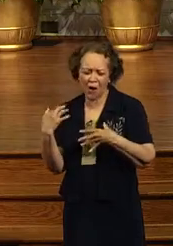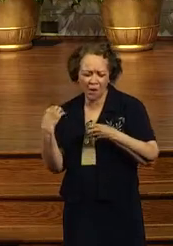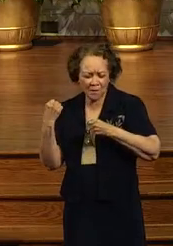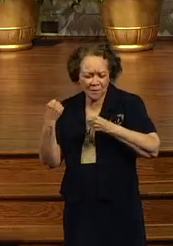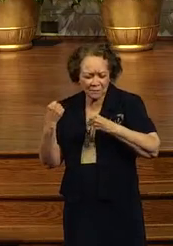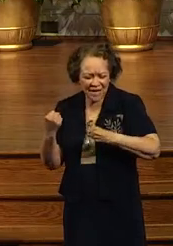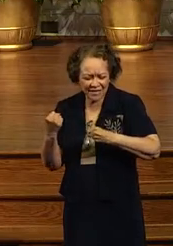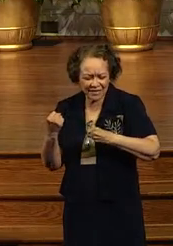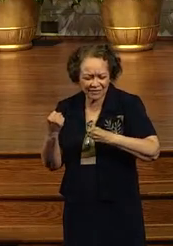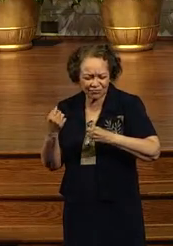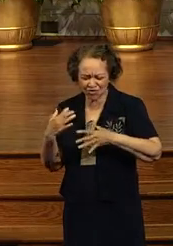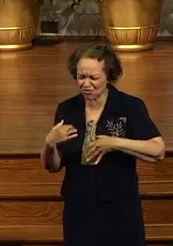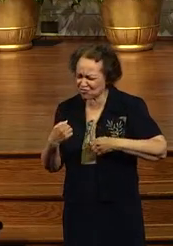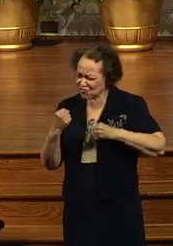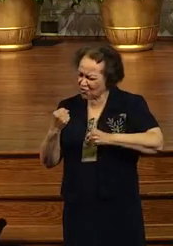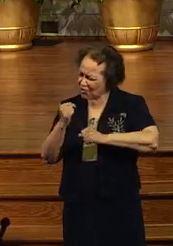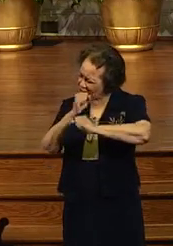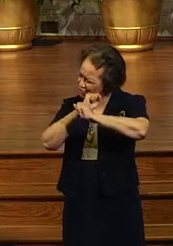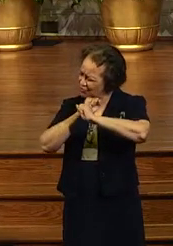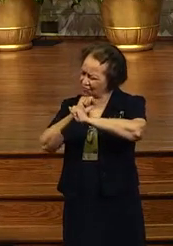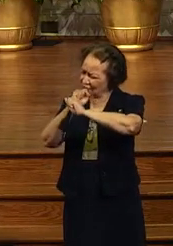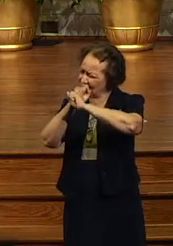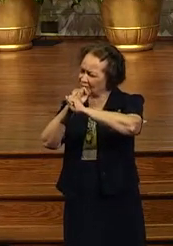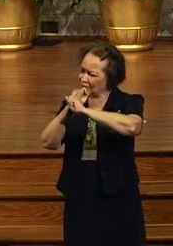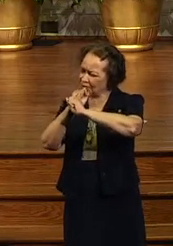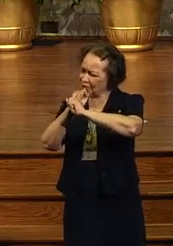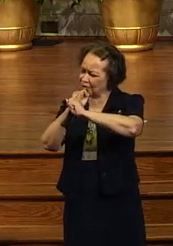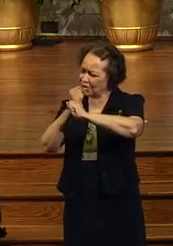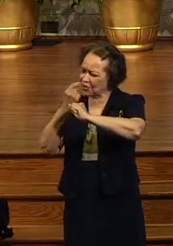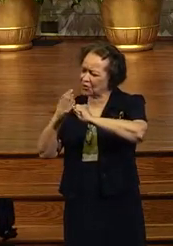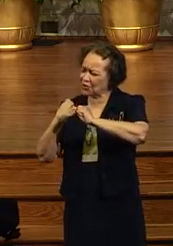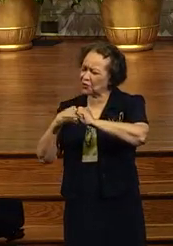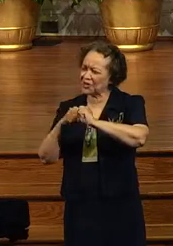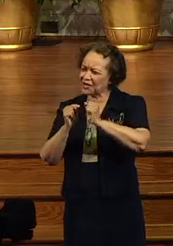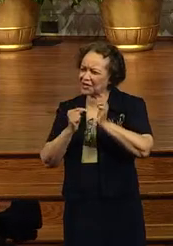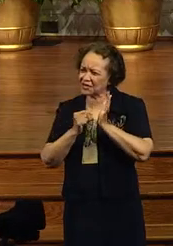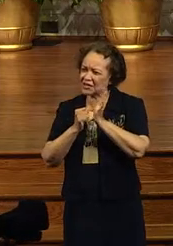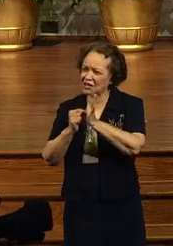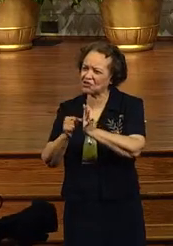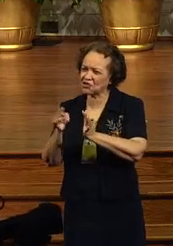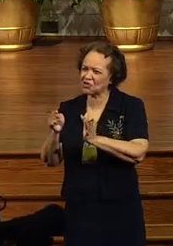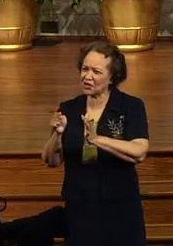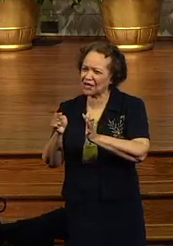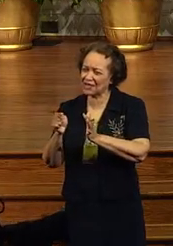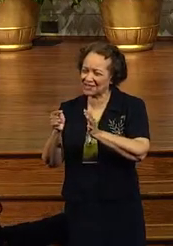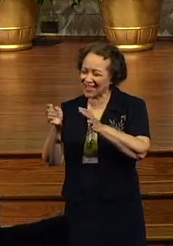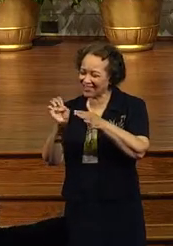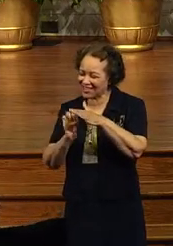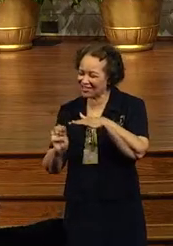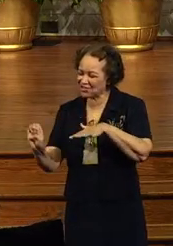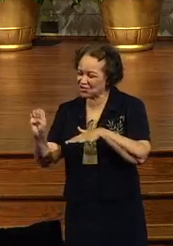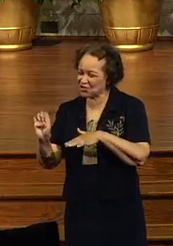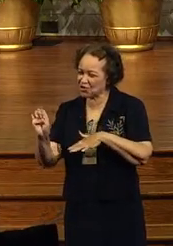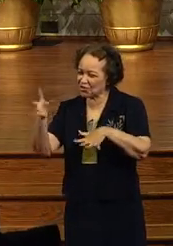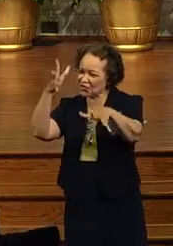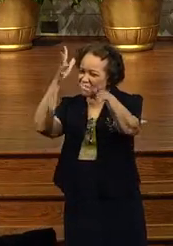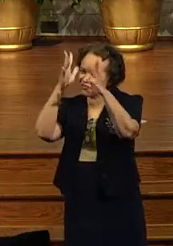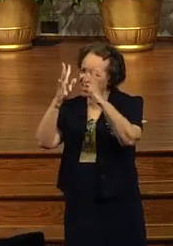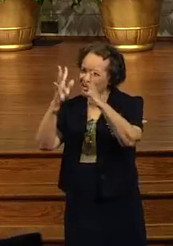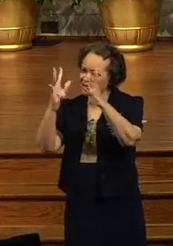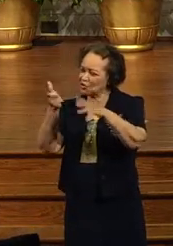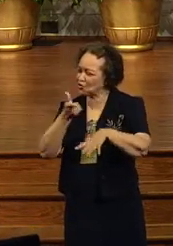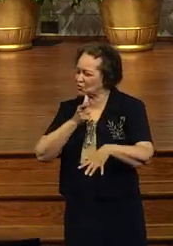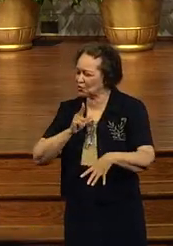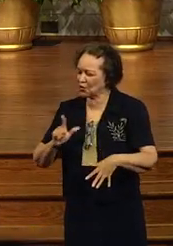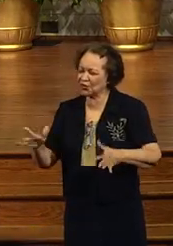our strong tower. We acknowledge you as our eternal Father. Dear Lord, we are